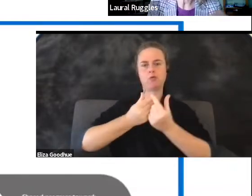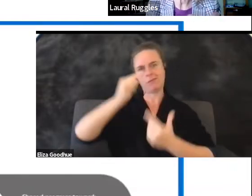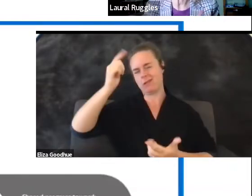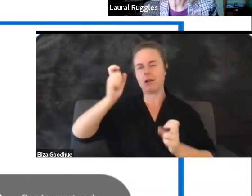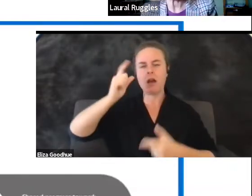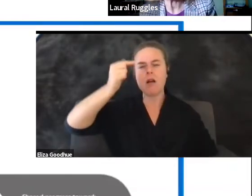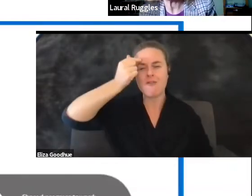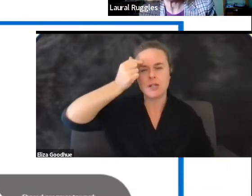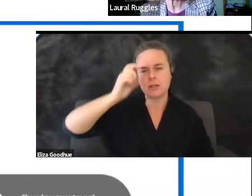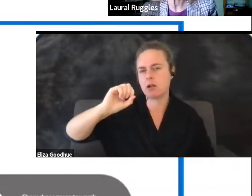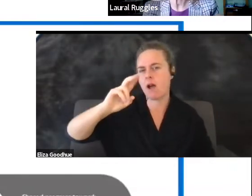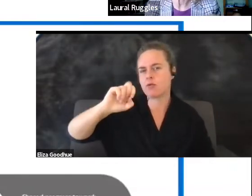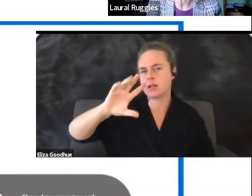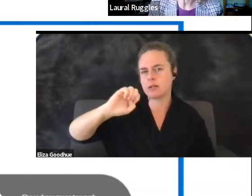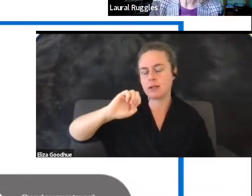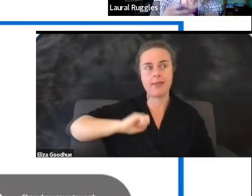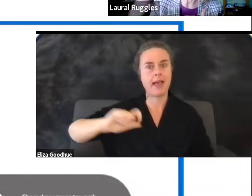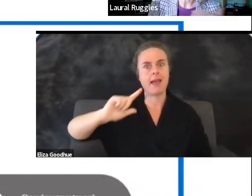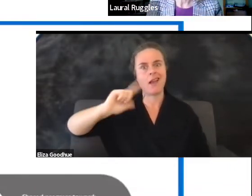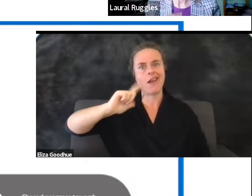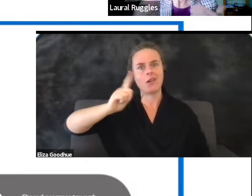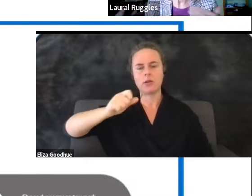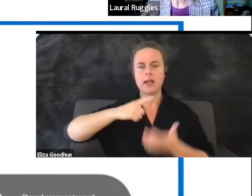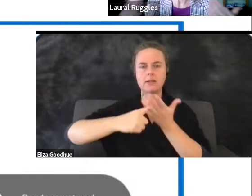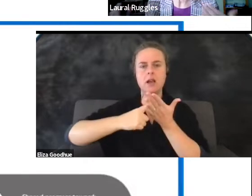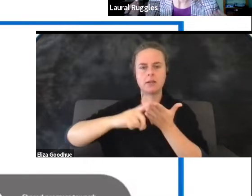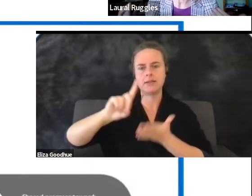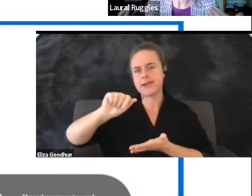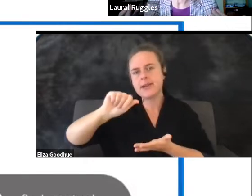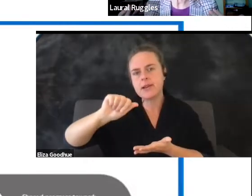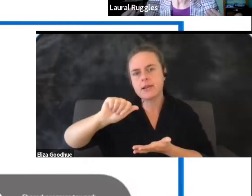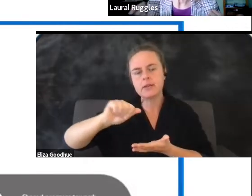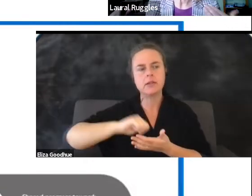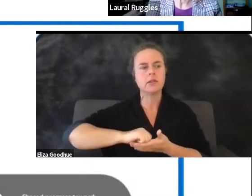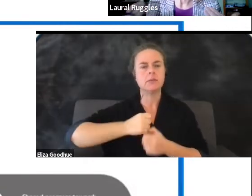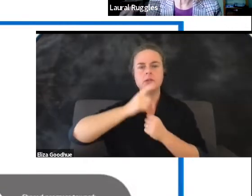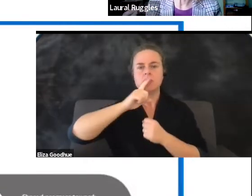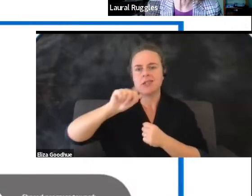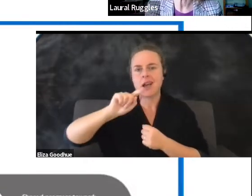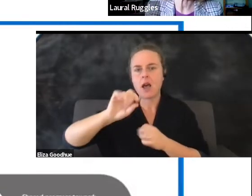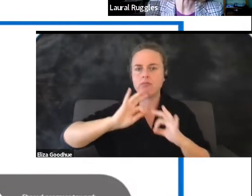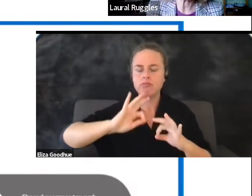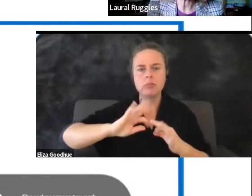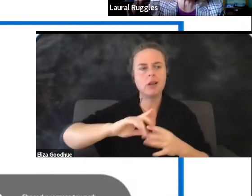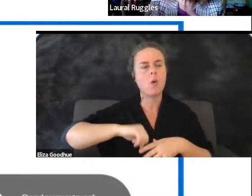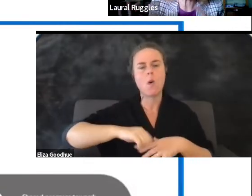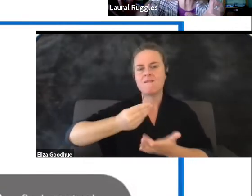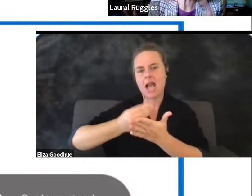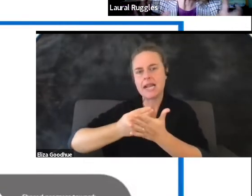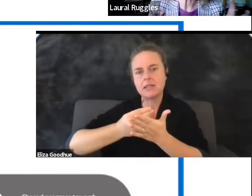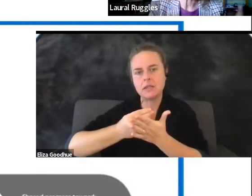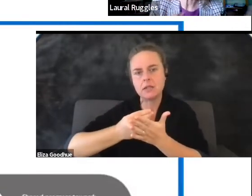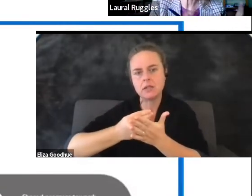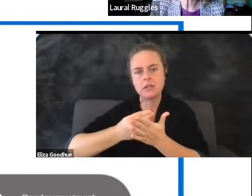on the data or how you're going to have sustainable financing. And this graphic just sort of illustrates that. It's not